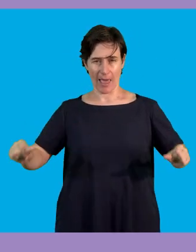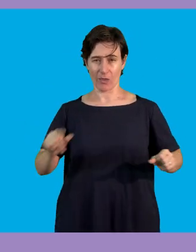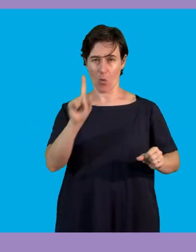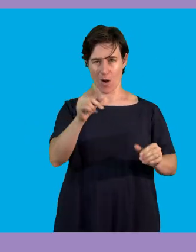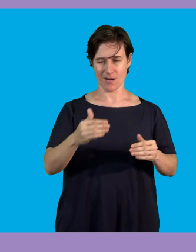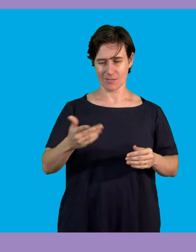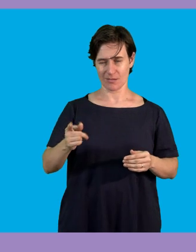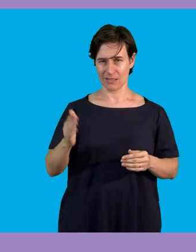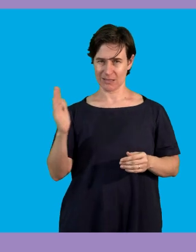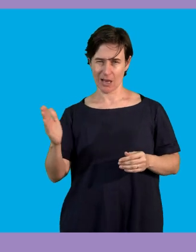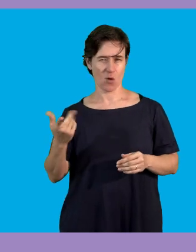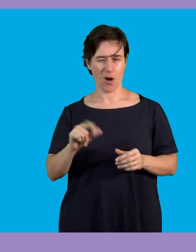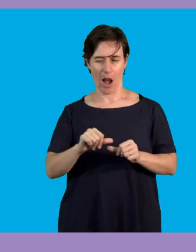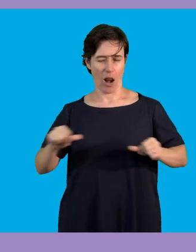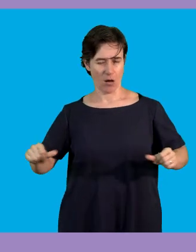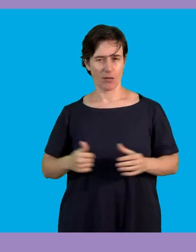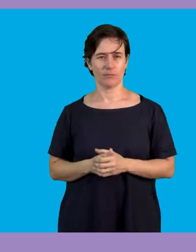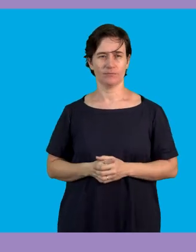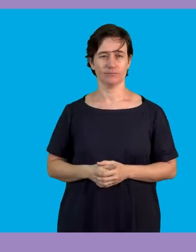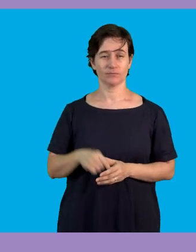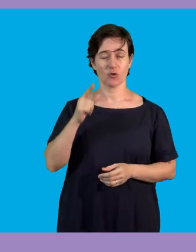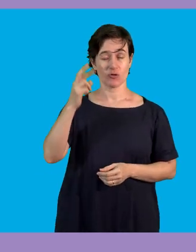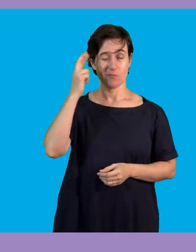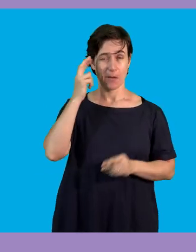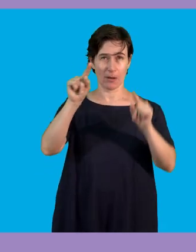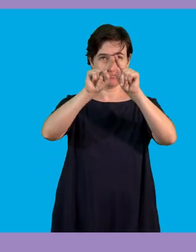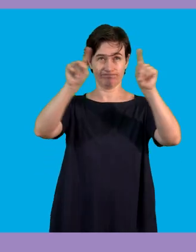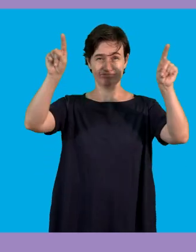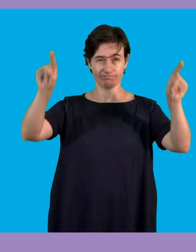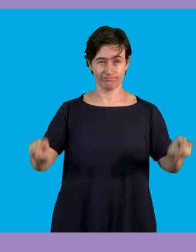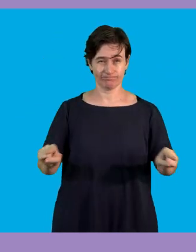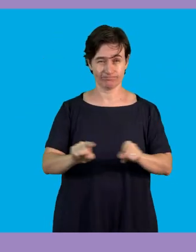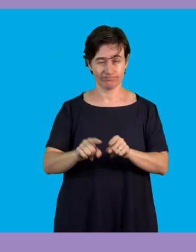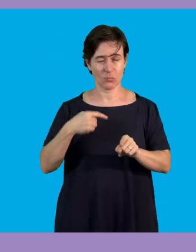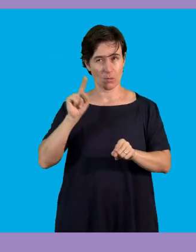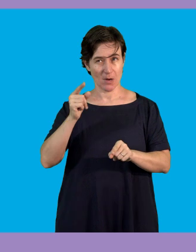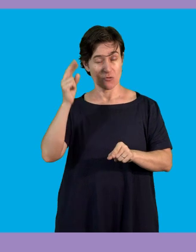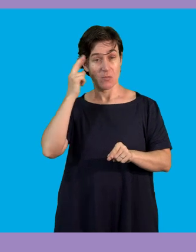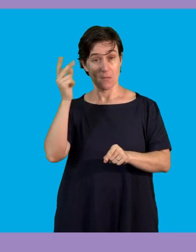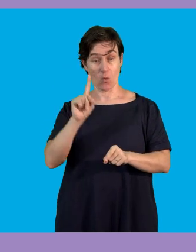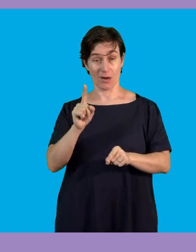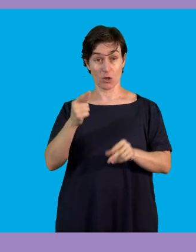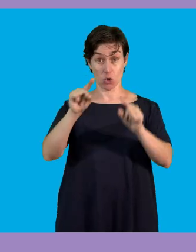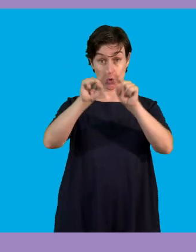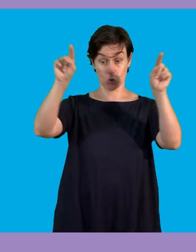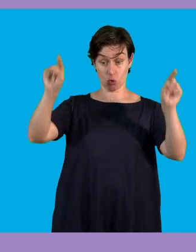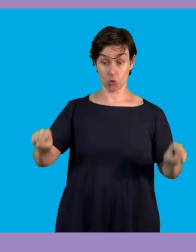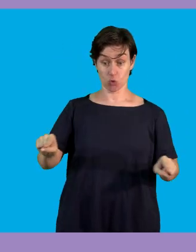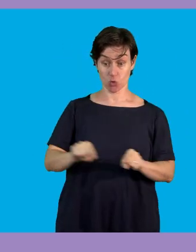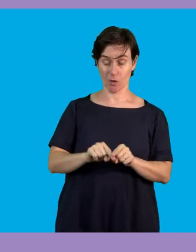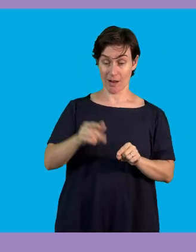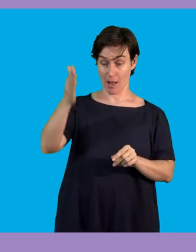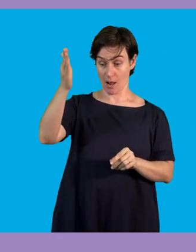its side? Again, the diagram reminds us that a square